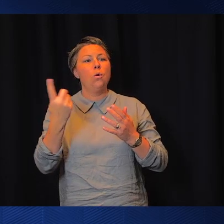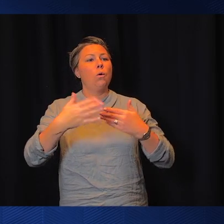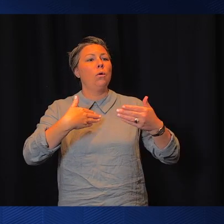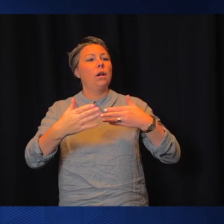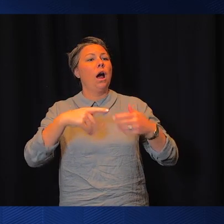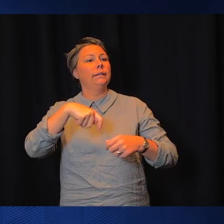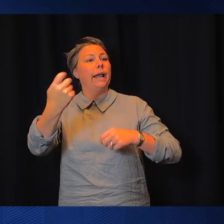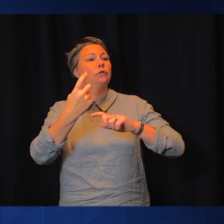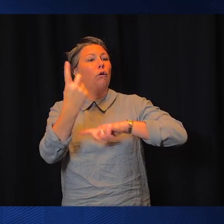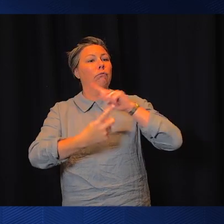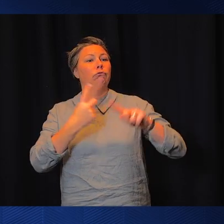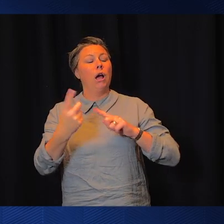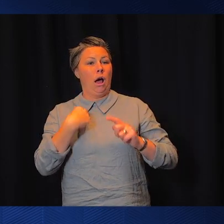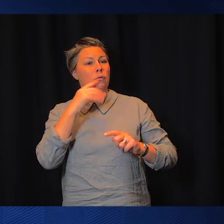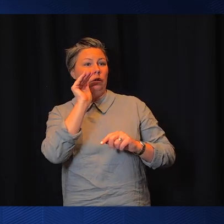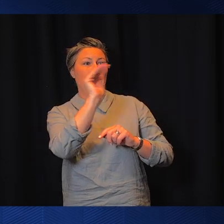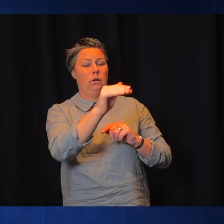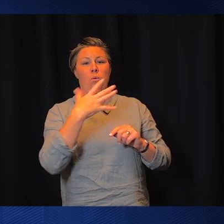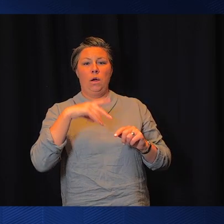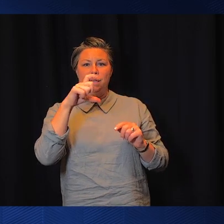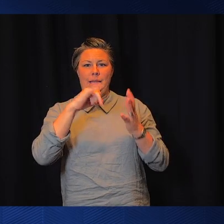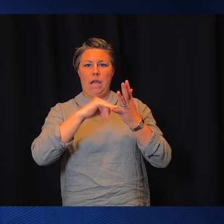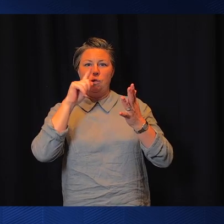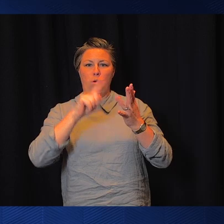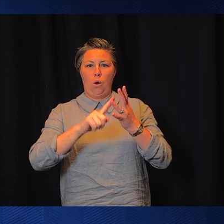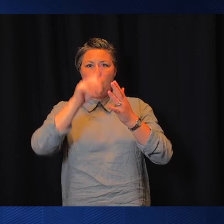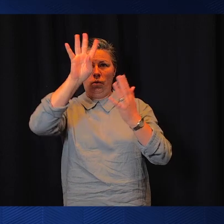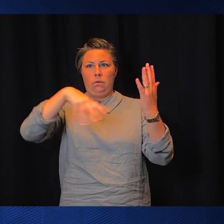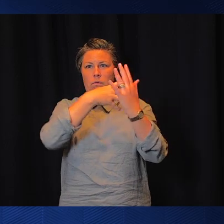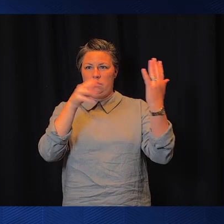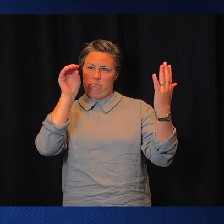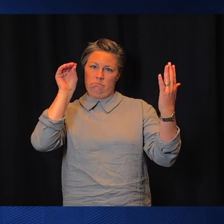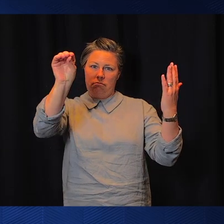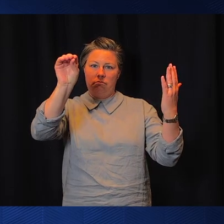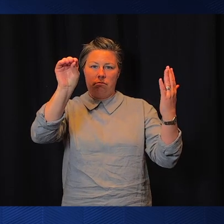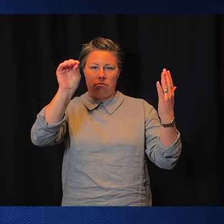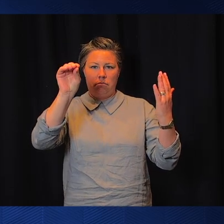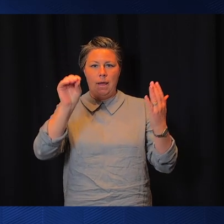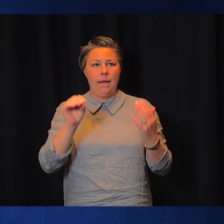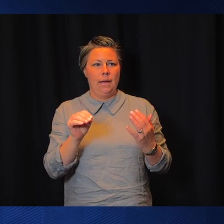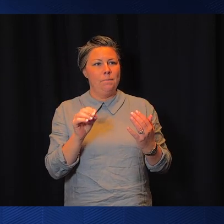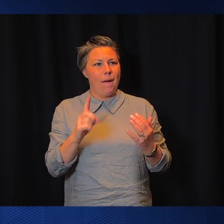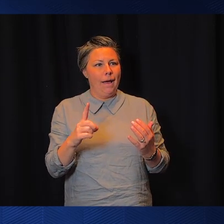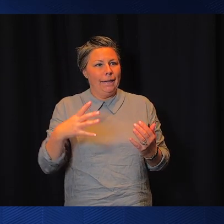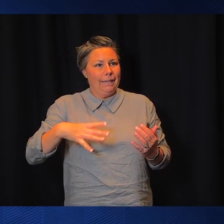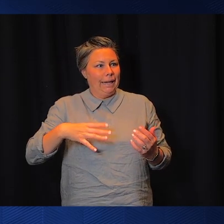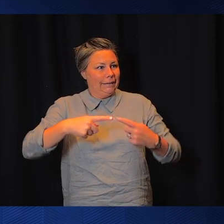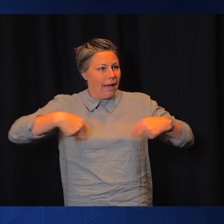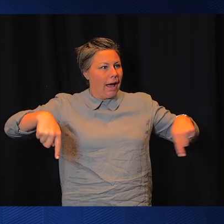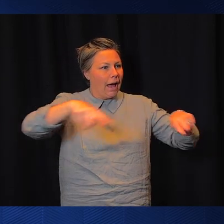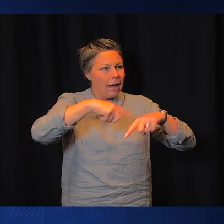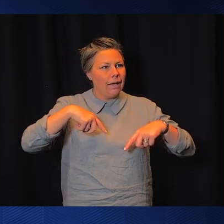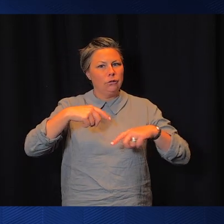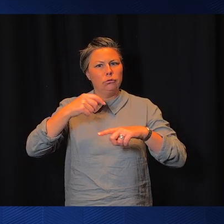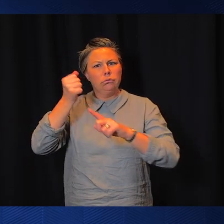ask it from you. Let's make a parallel track and make it work, right? But Sarah, that will require us, our own kind, CSO, also to